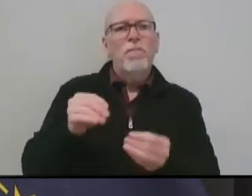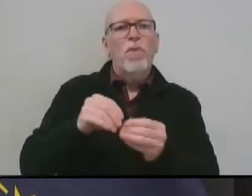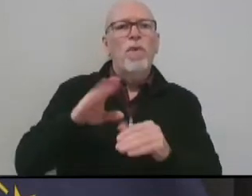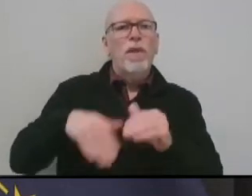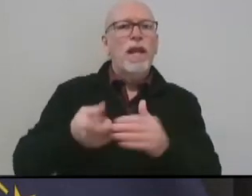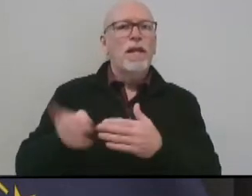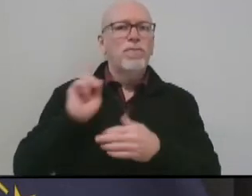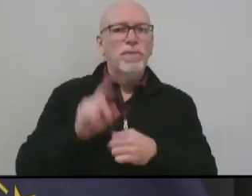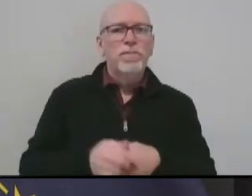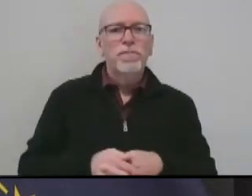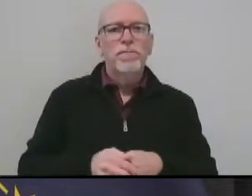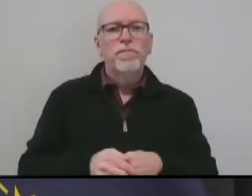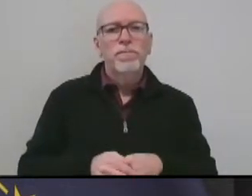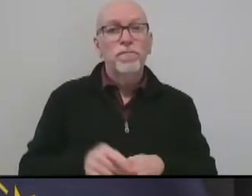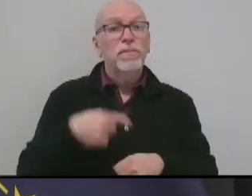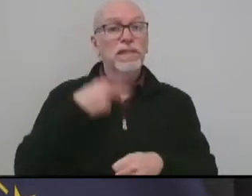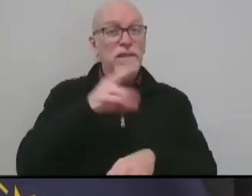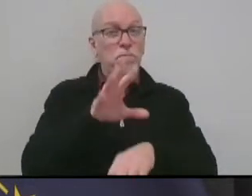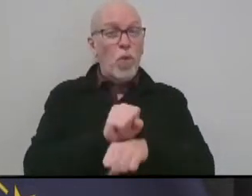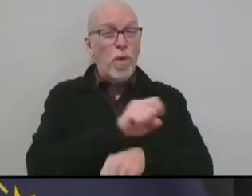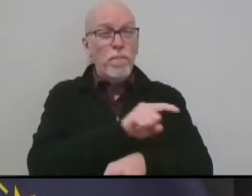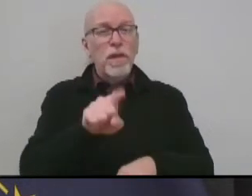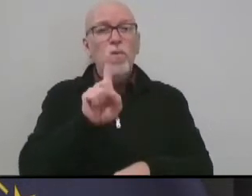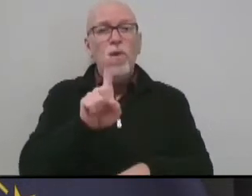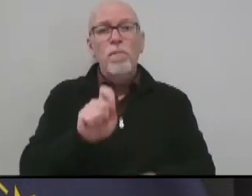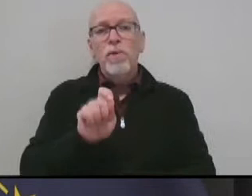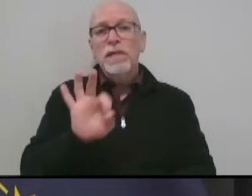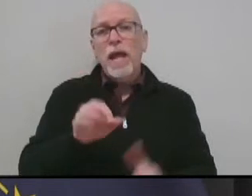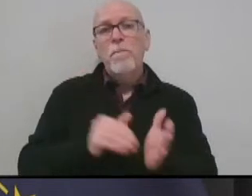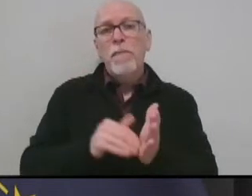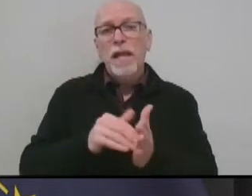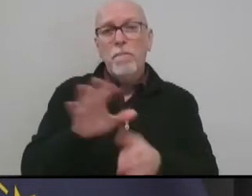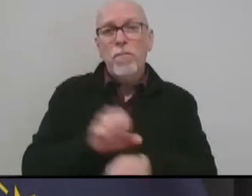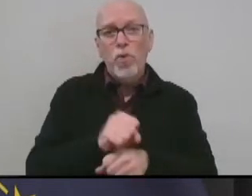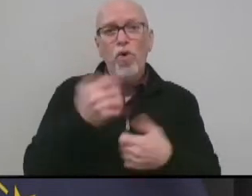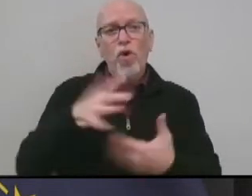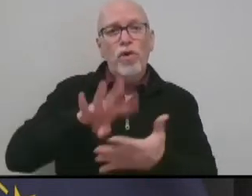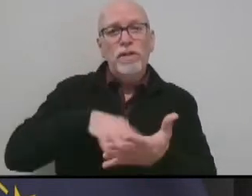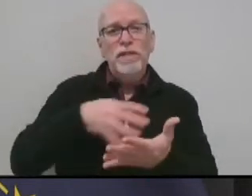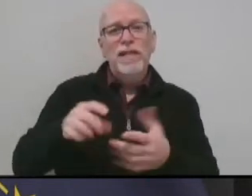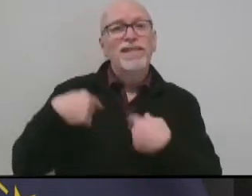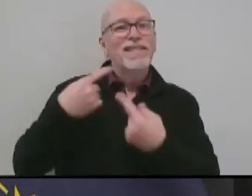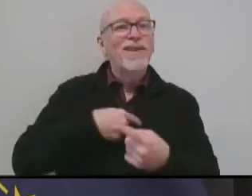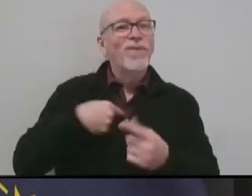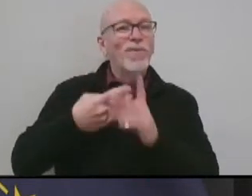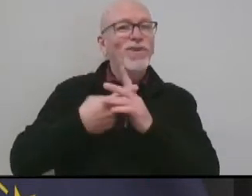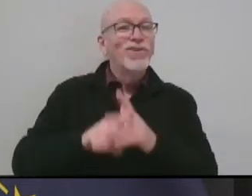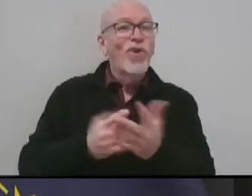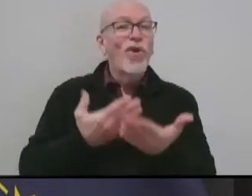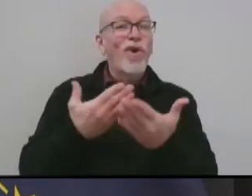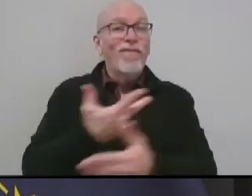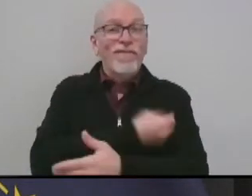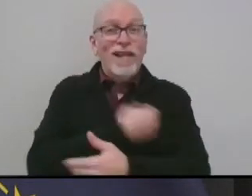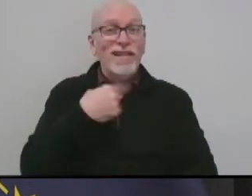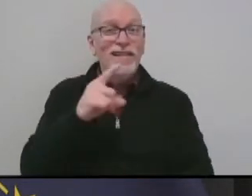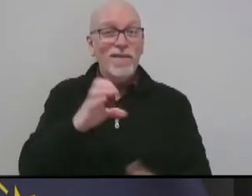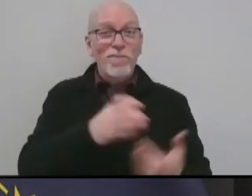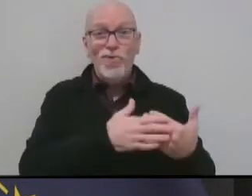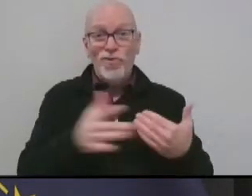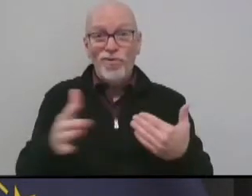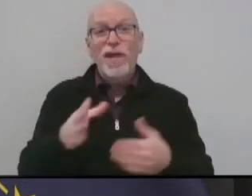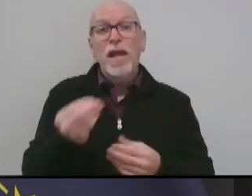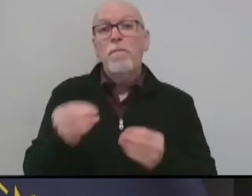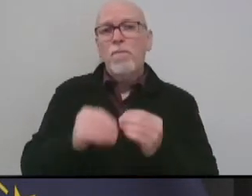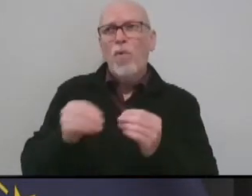When we look at our appointments, nearly 1.9 million appointments have been scheduled since we first began offering vaccine in December, and more are